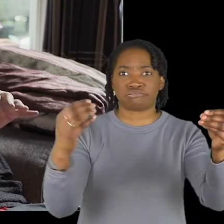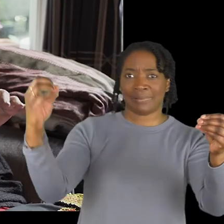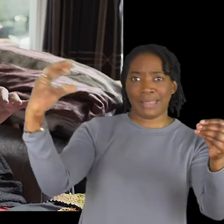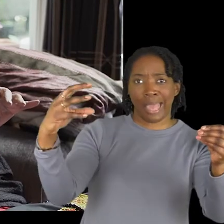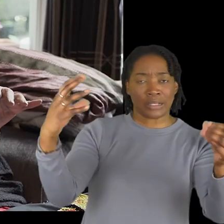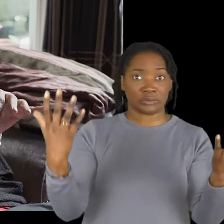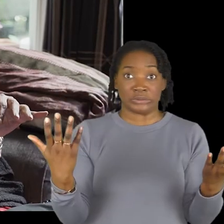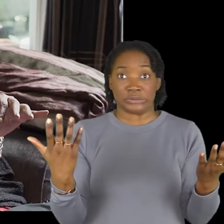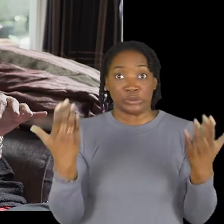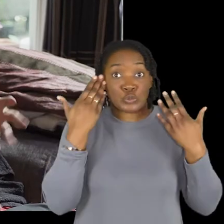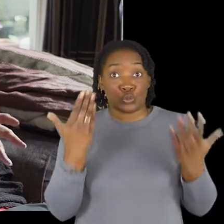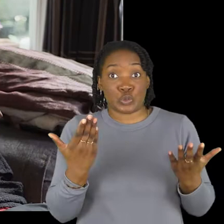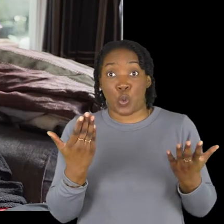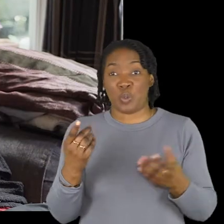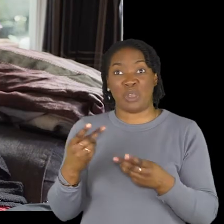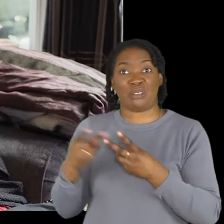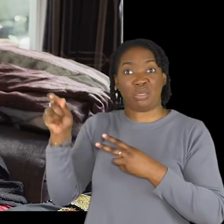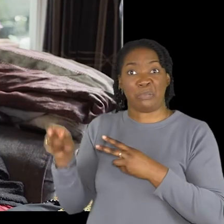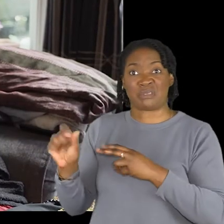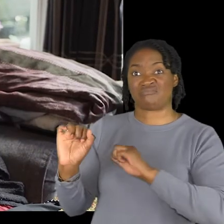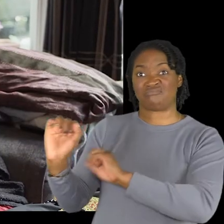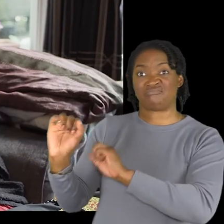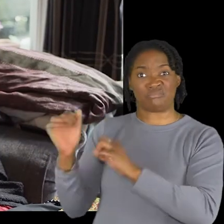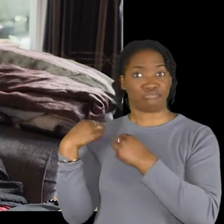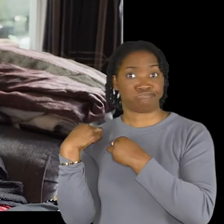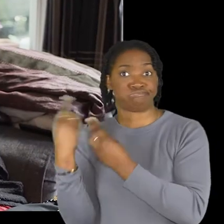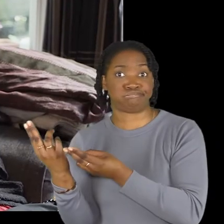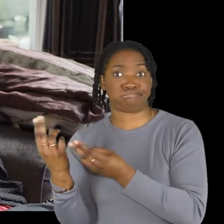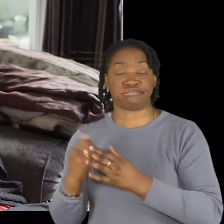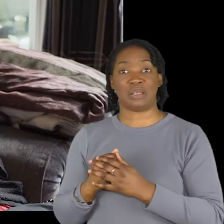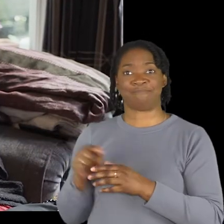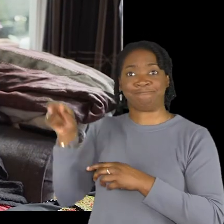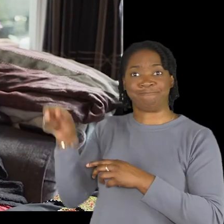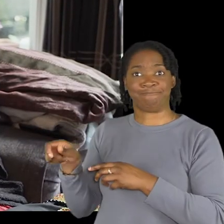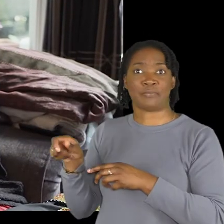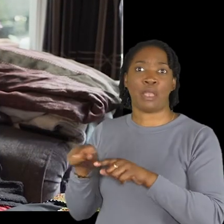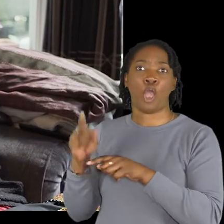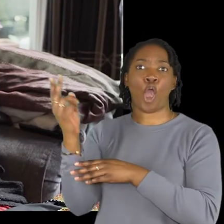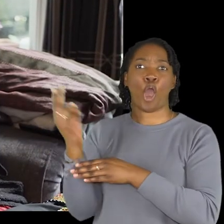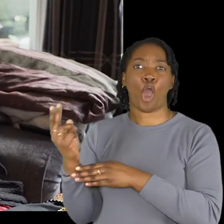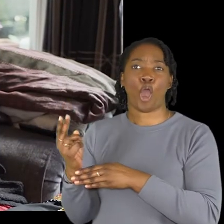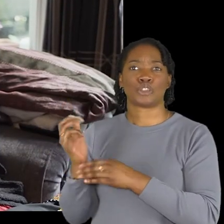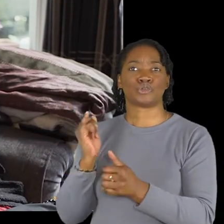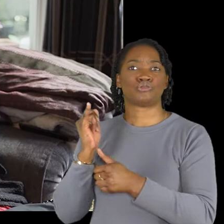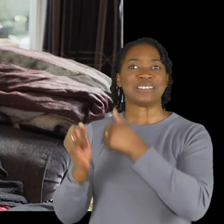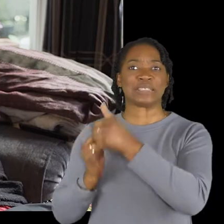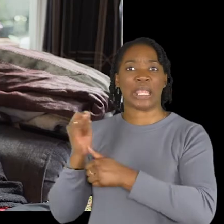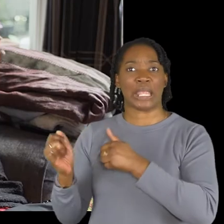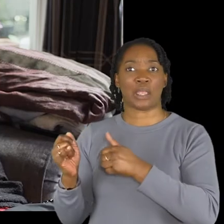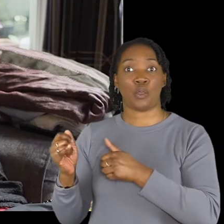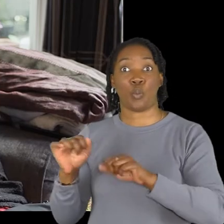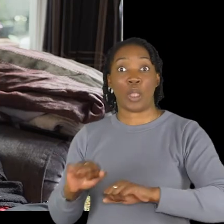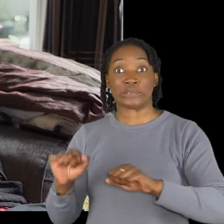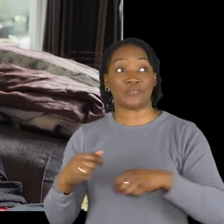That was somebody else's job. That was, you know, the great art critic from the sky was